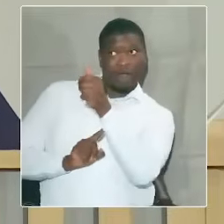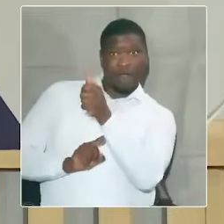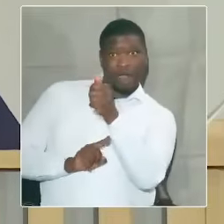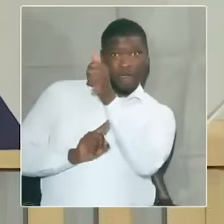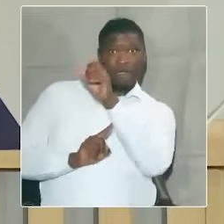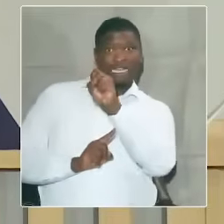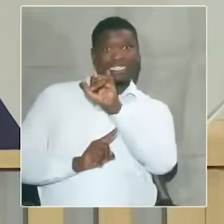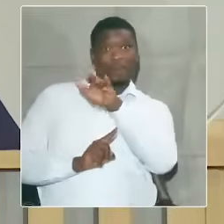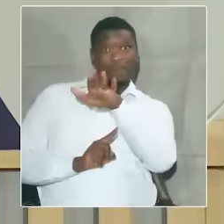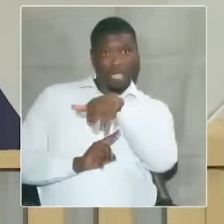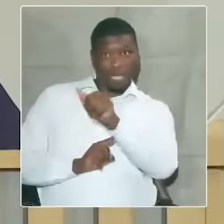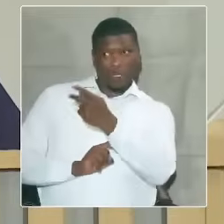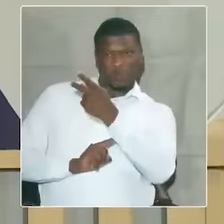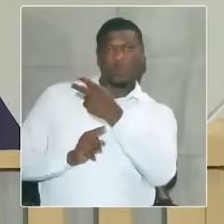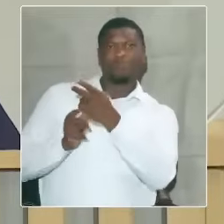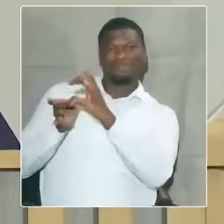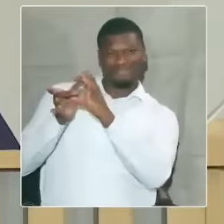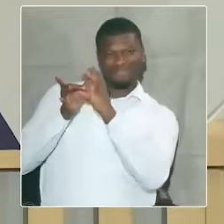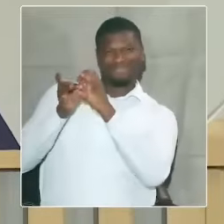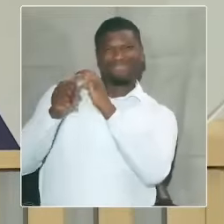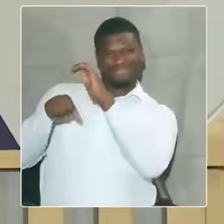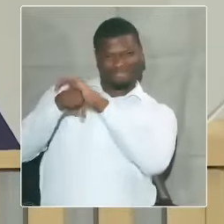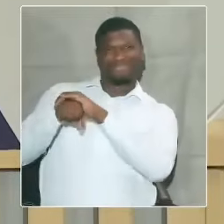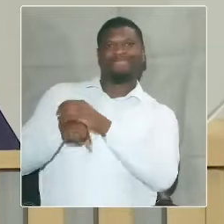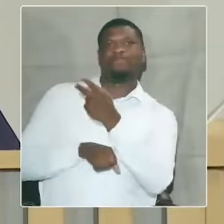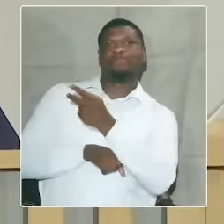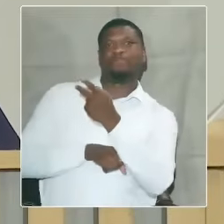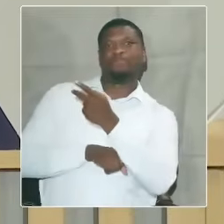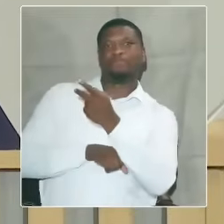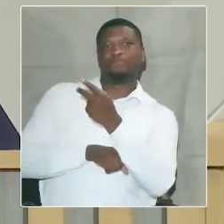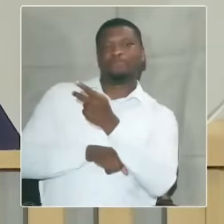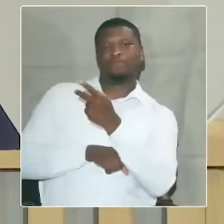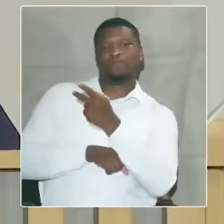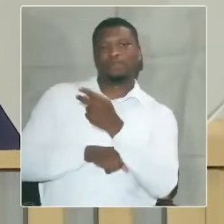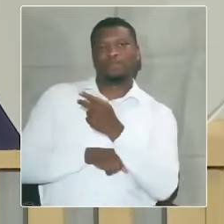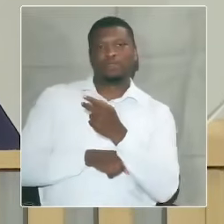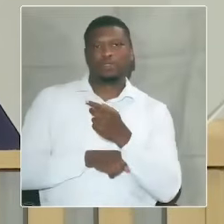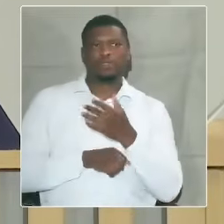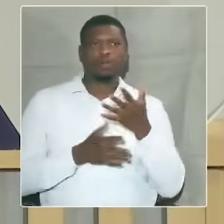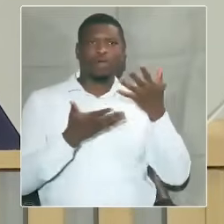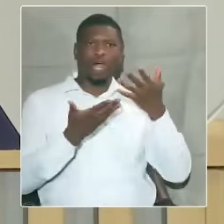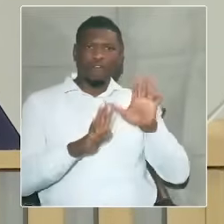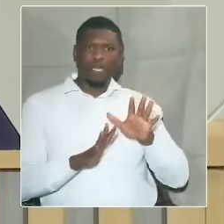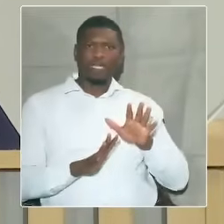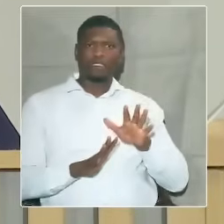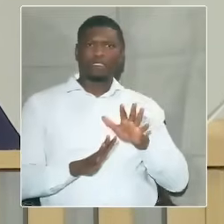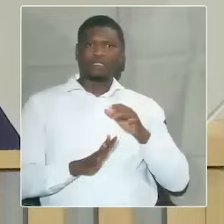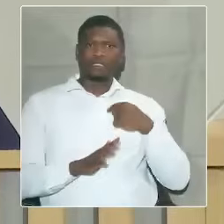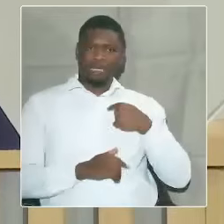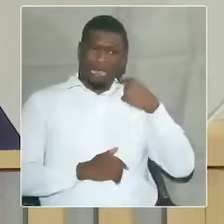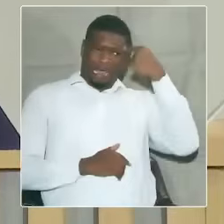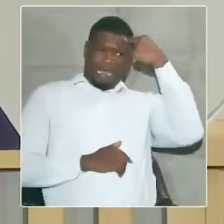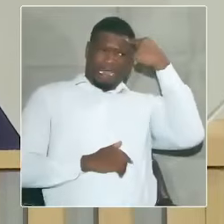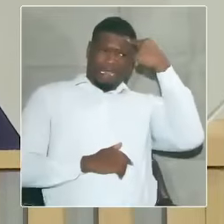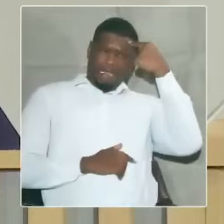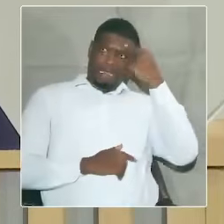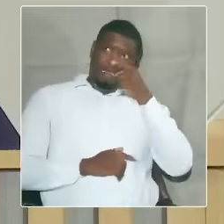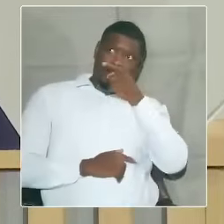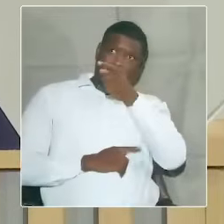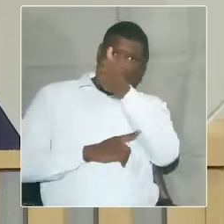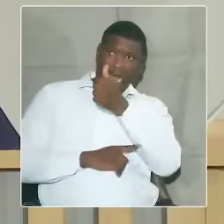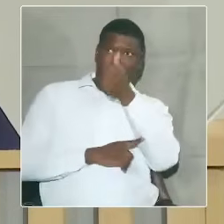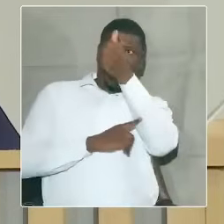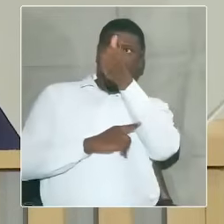to General Sibia, and the concern of coming to me was that there is no way